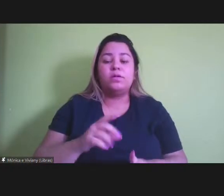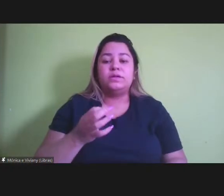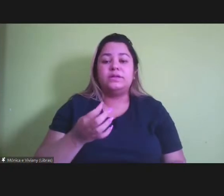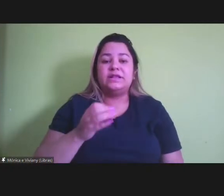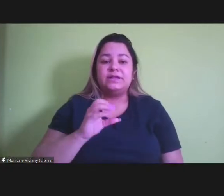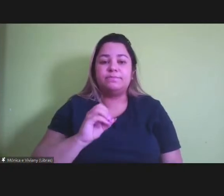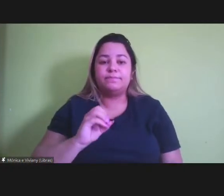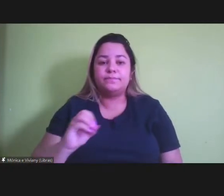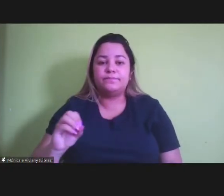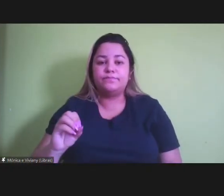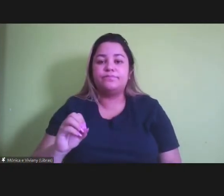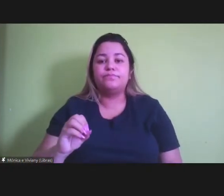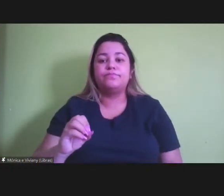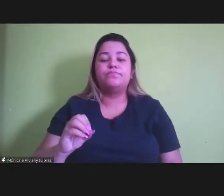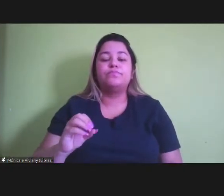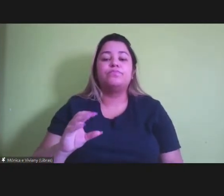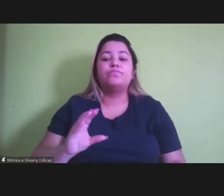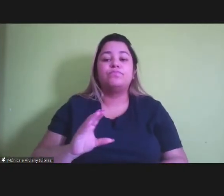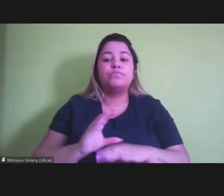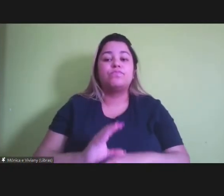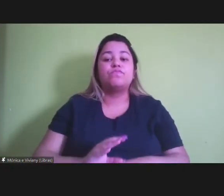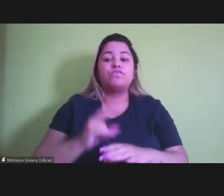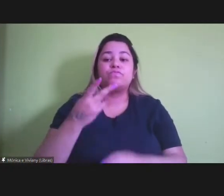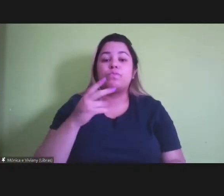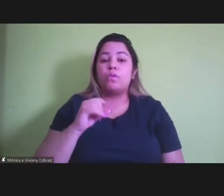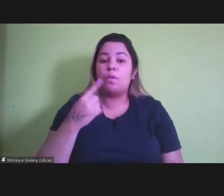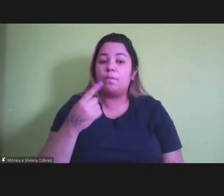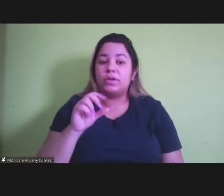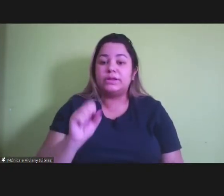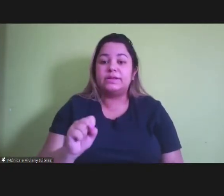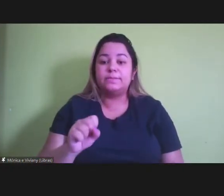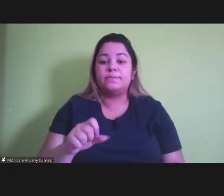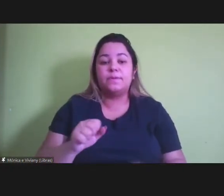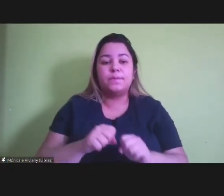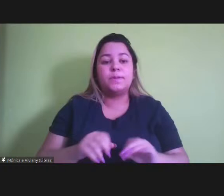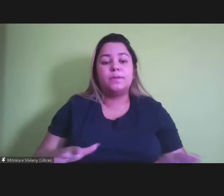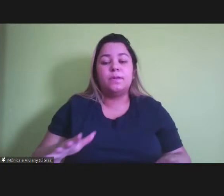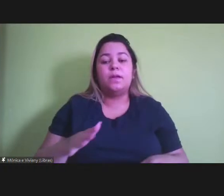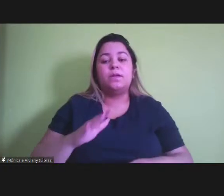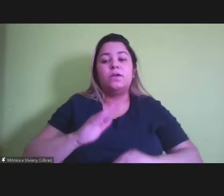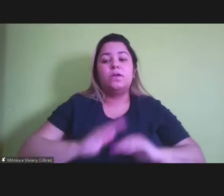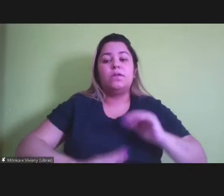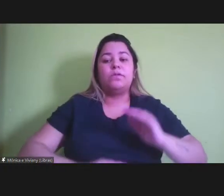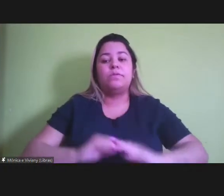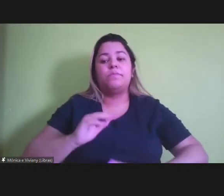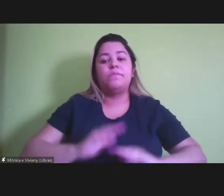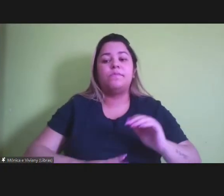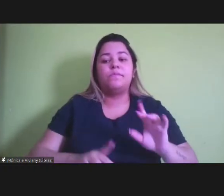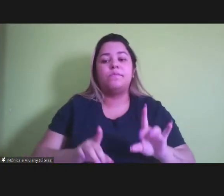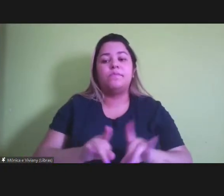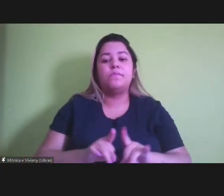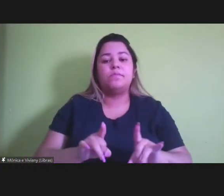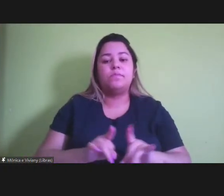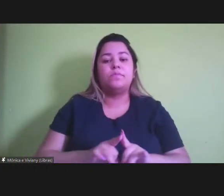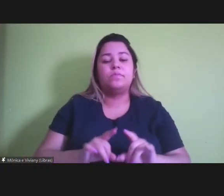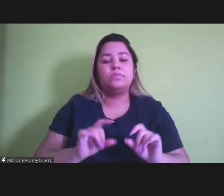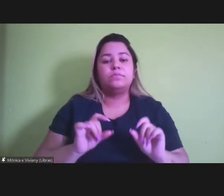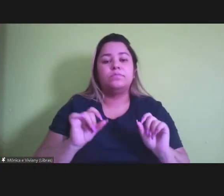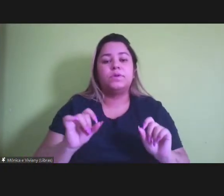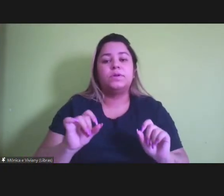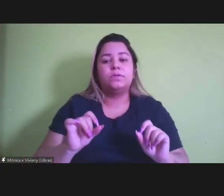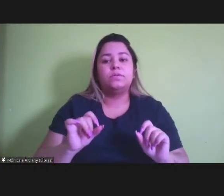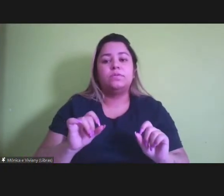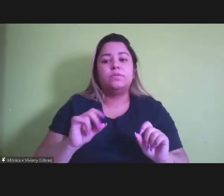resolution 600 in the Federal Council of Nutritionists of 2018, it amplifies its acting